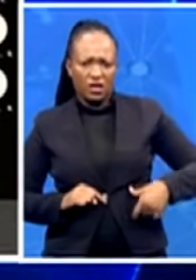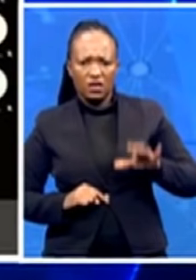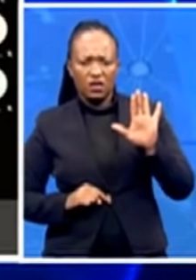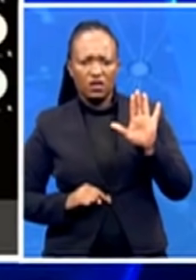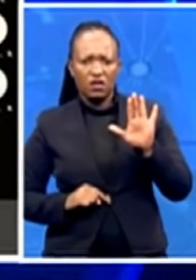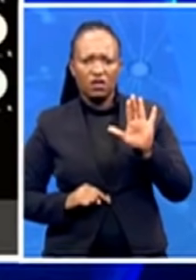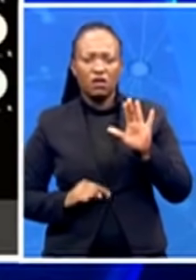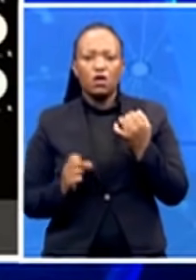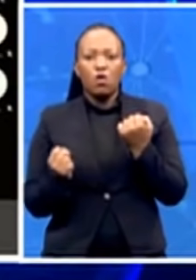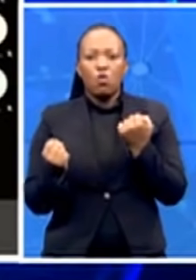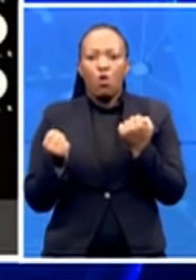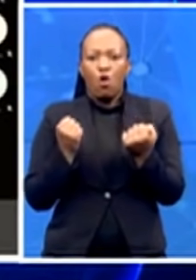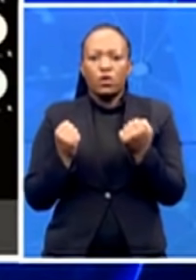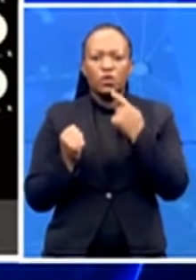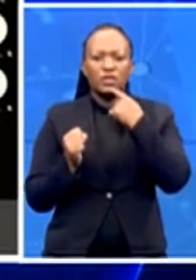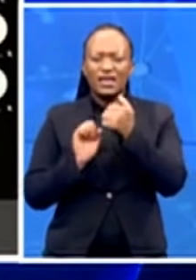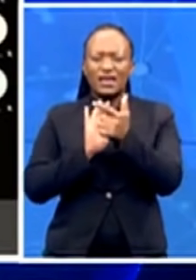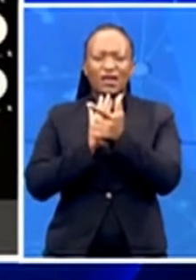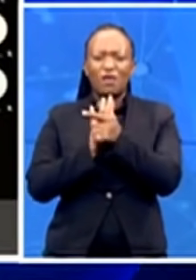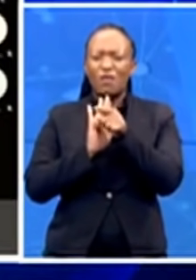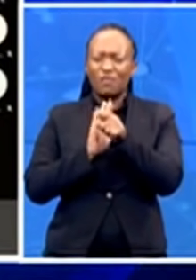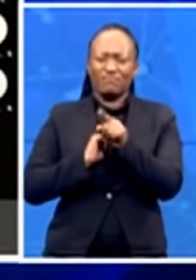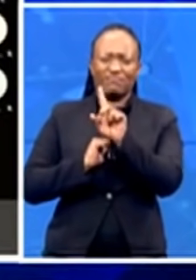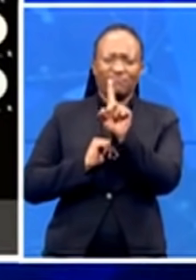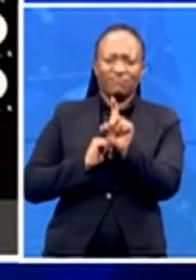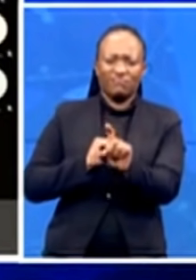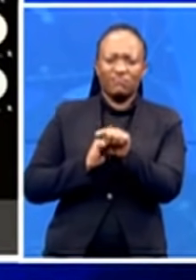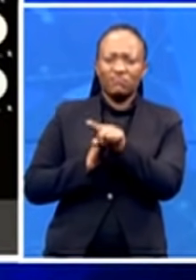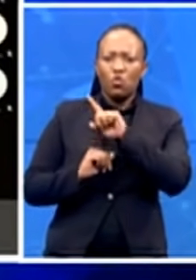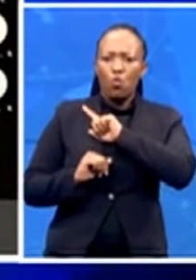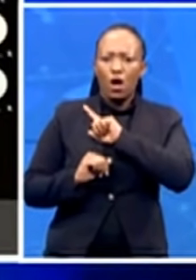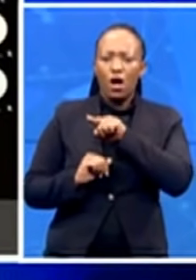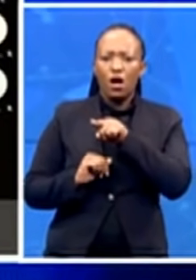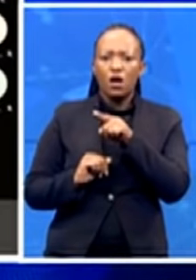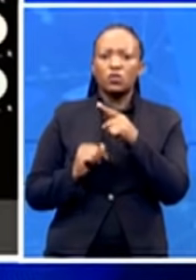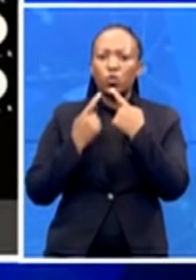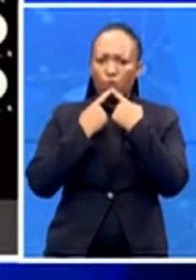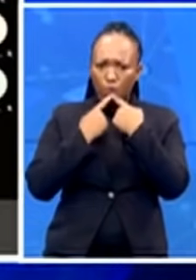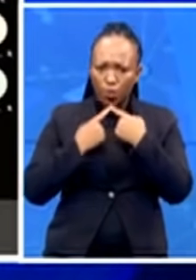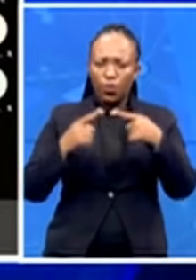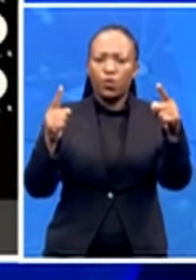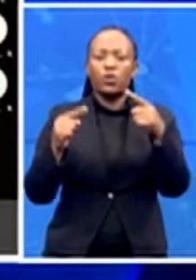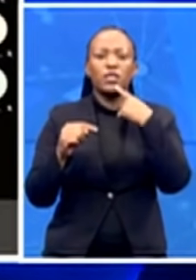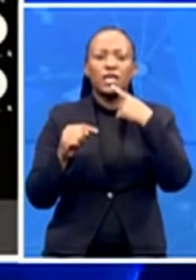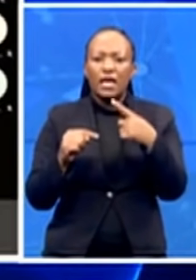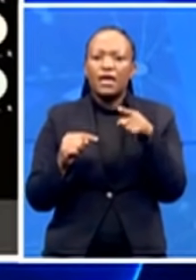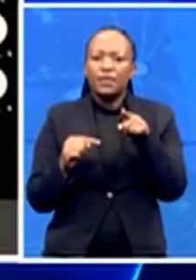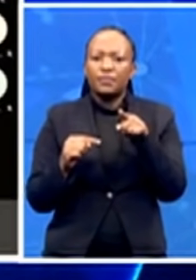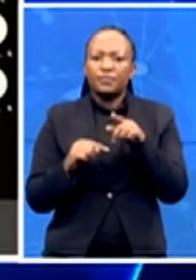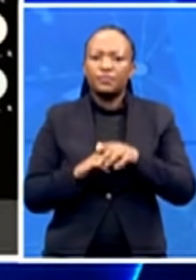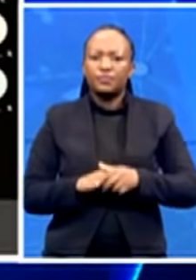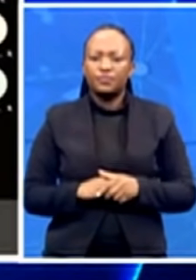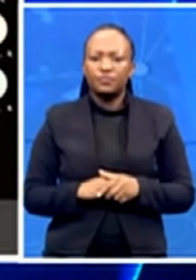action in question, in respect of which the declarator is sought. To that extent, there is no substance in the